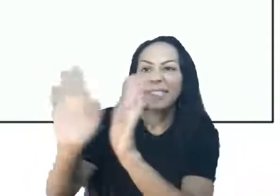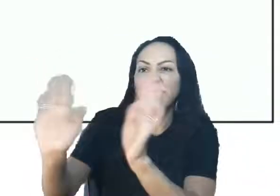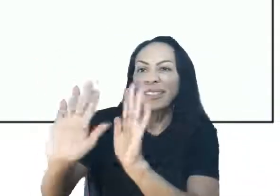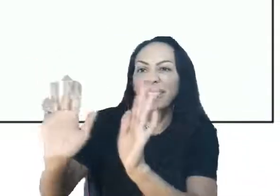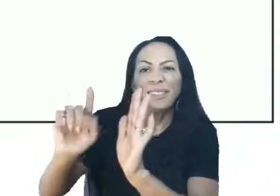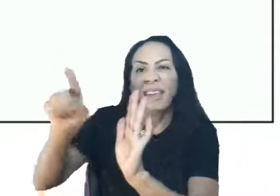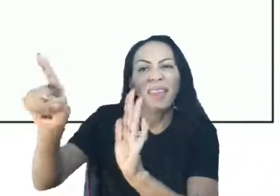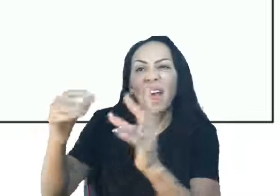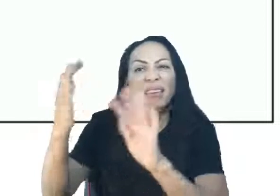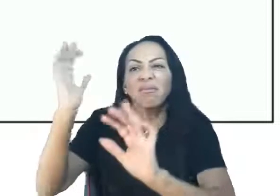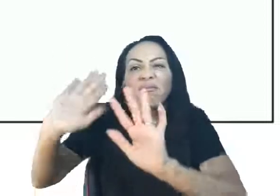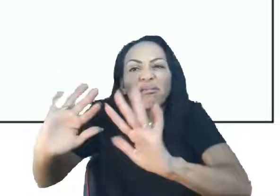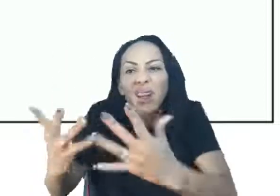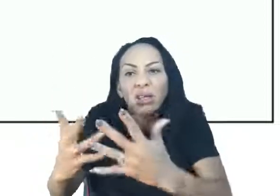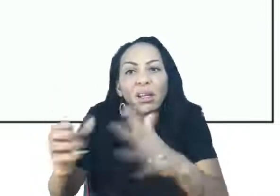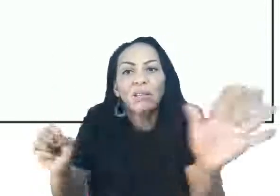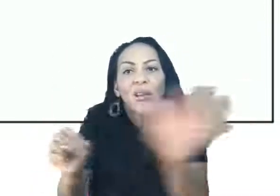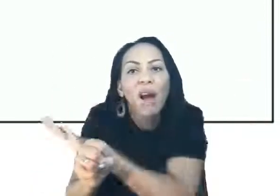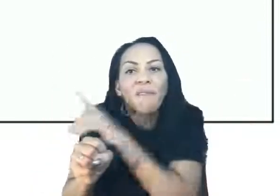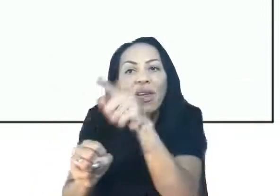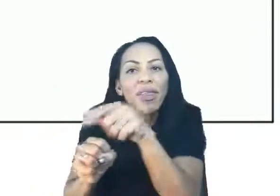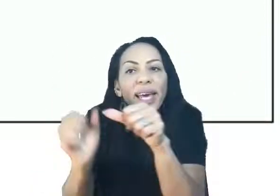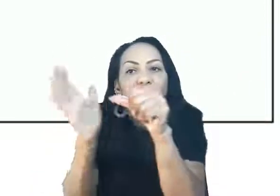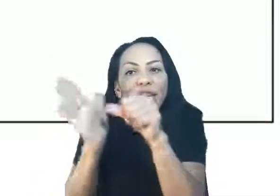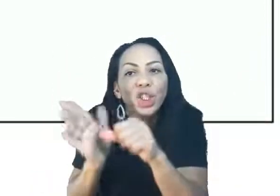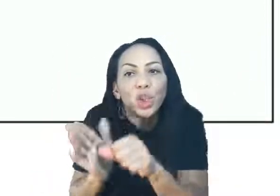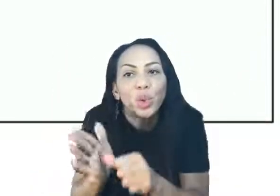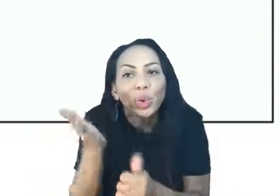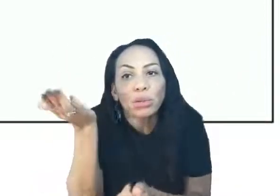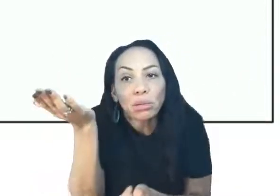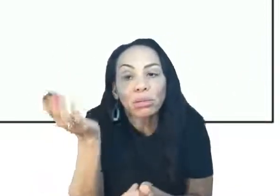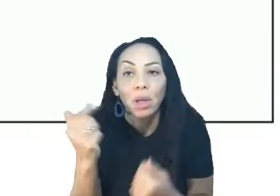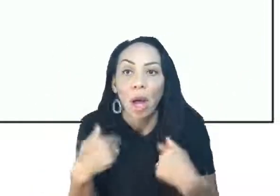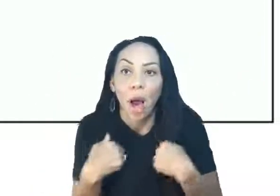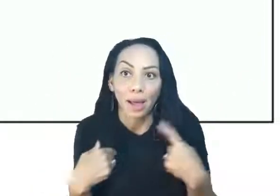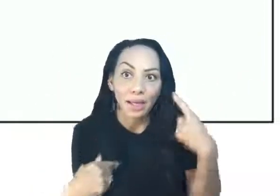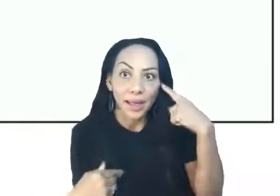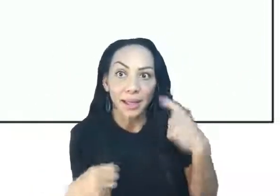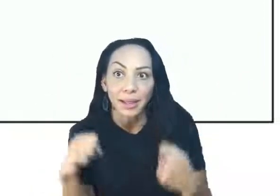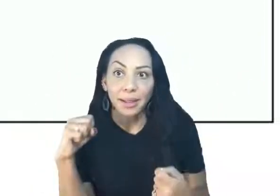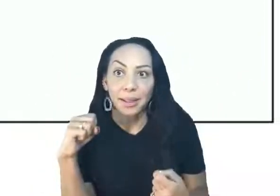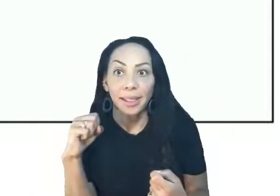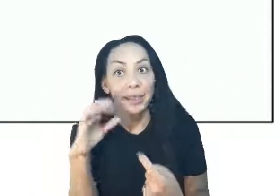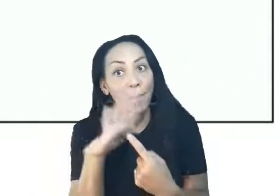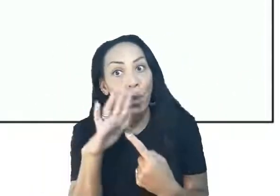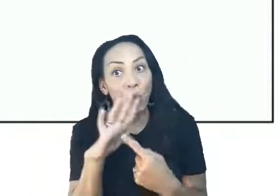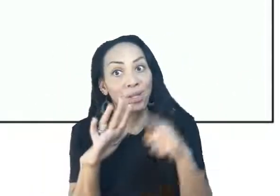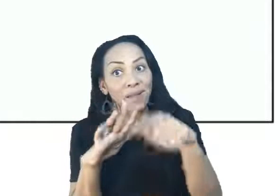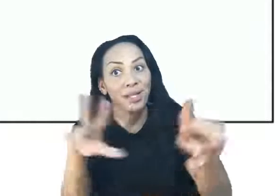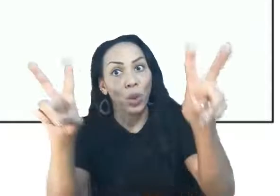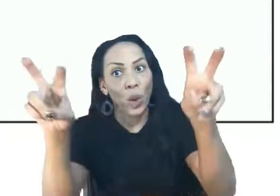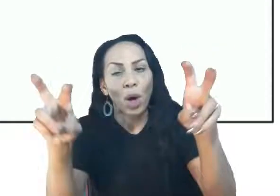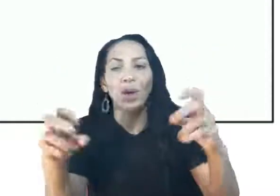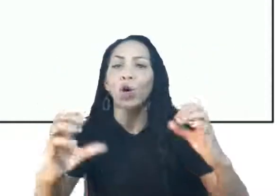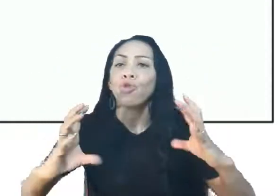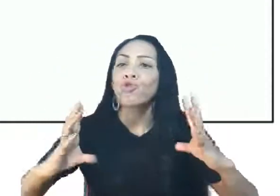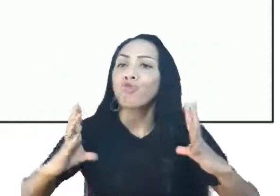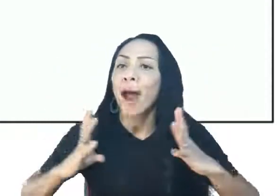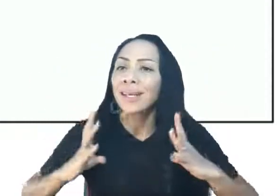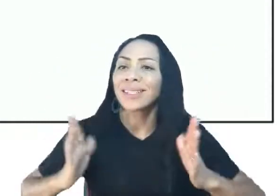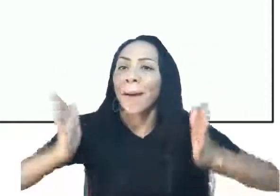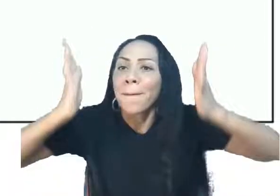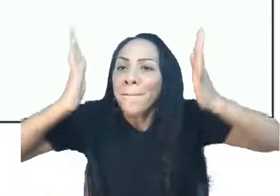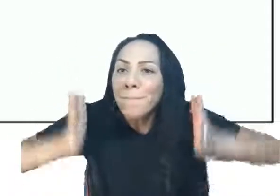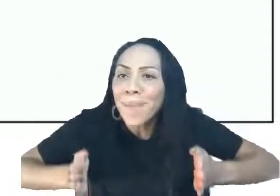issue. I think what's really important about this quote is that the rest needs to happen within our communities and